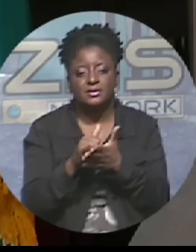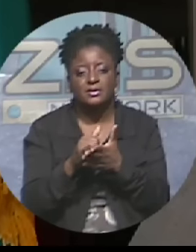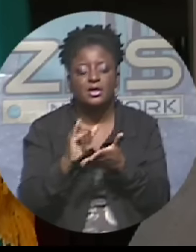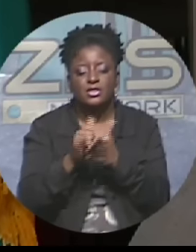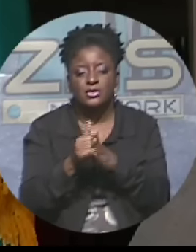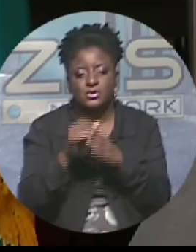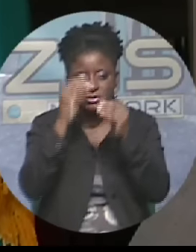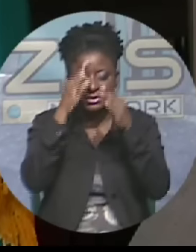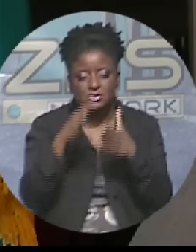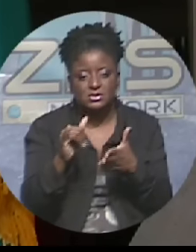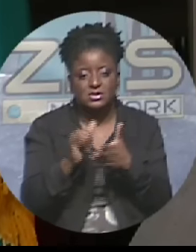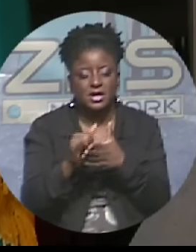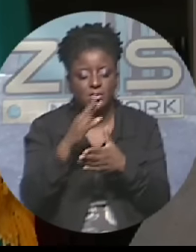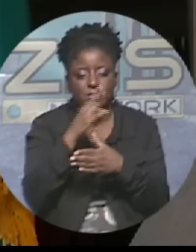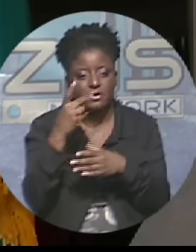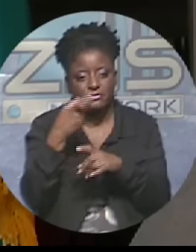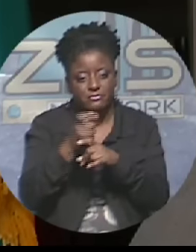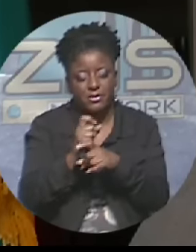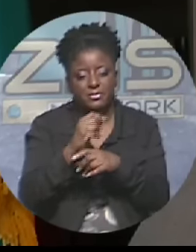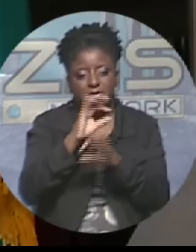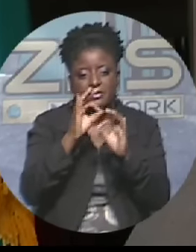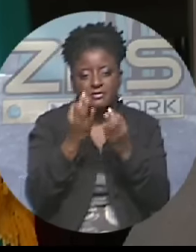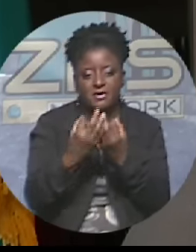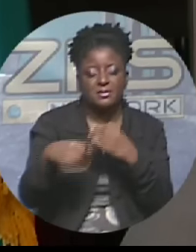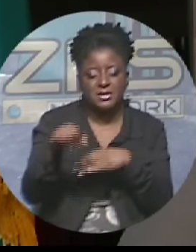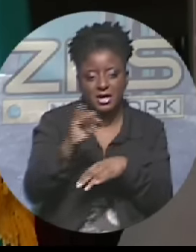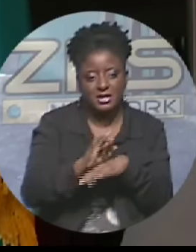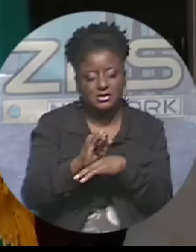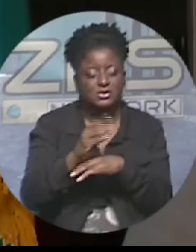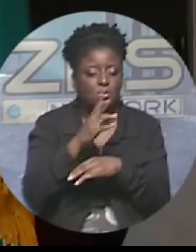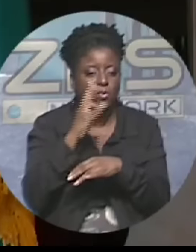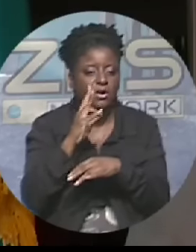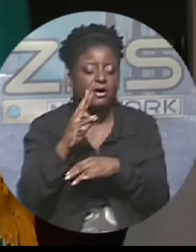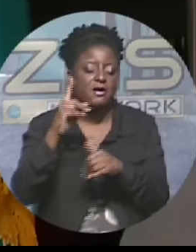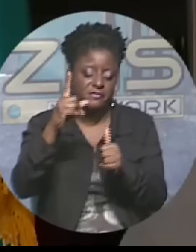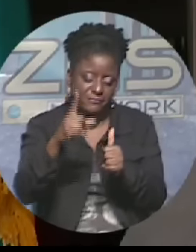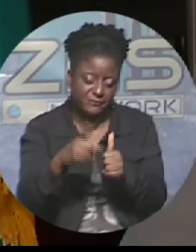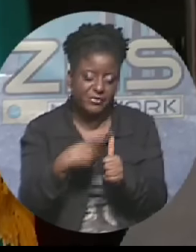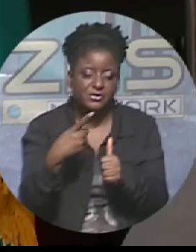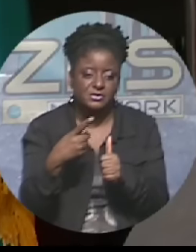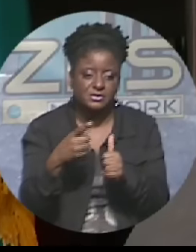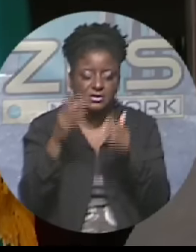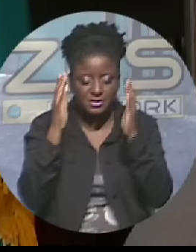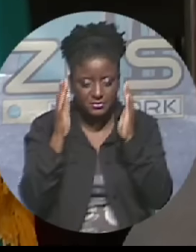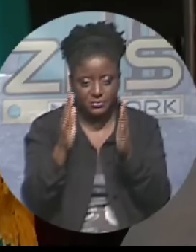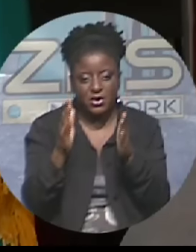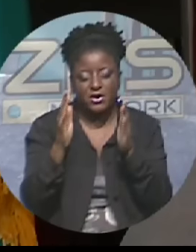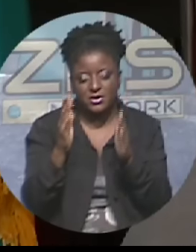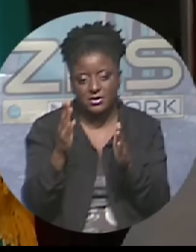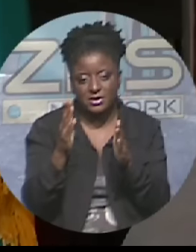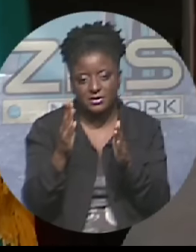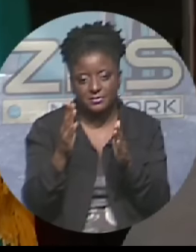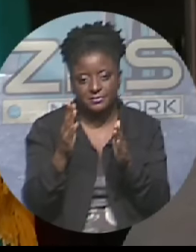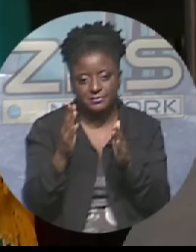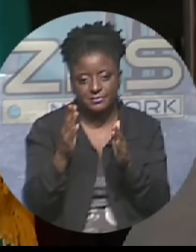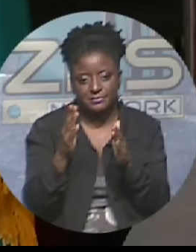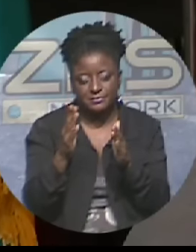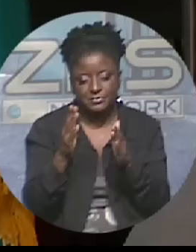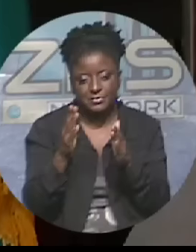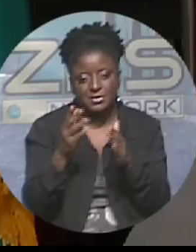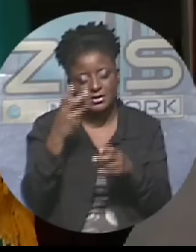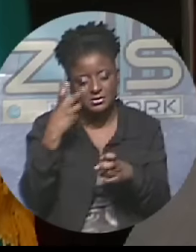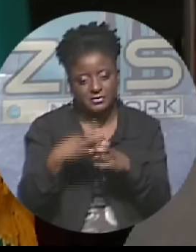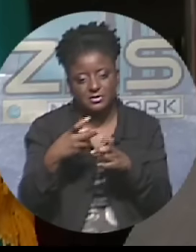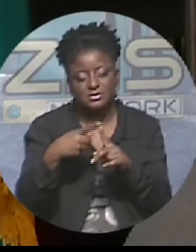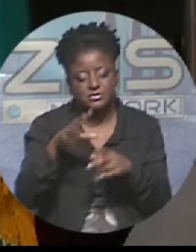Those teachers that were from the Family Islands were really our first priority because it's difficult for us to find substitute teachers in many of